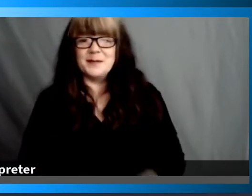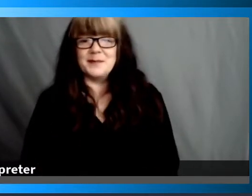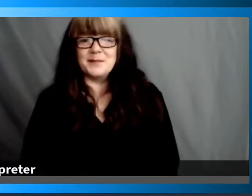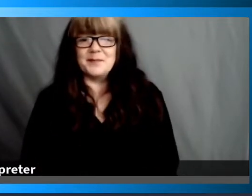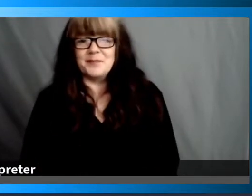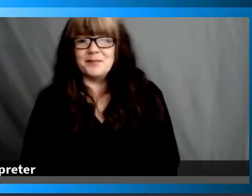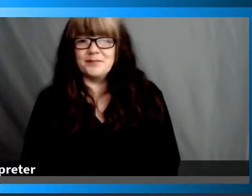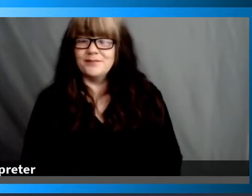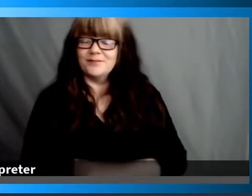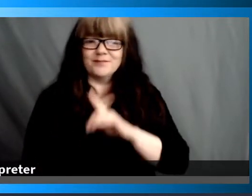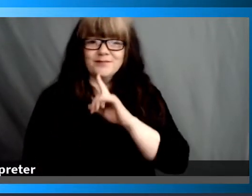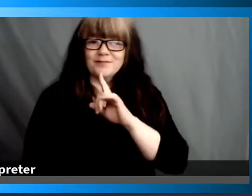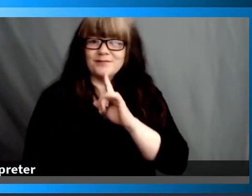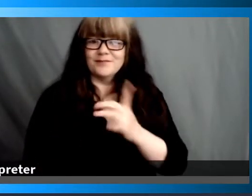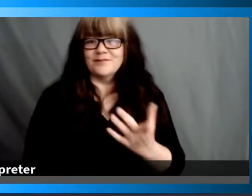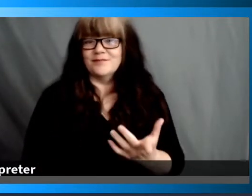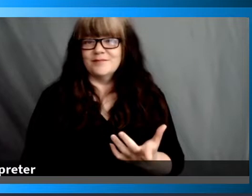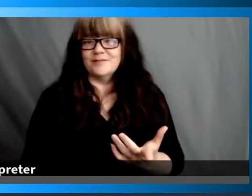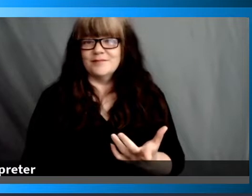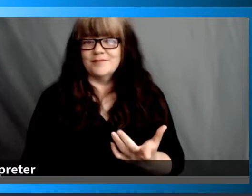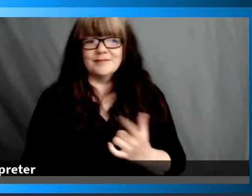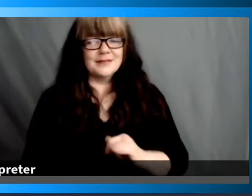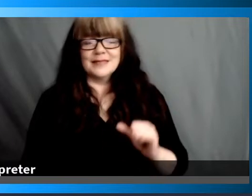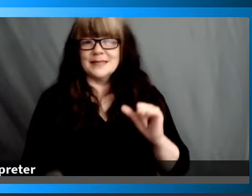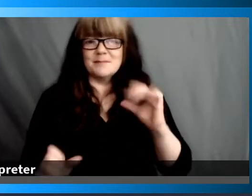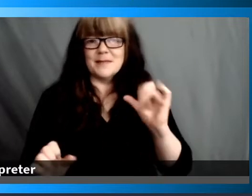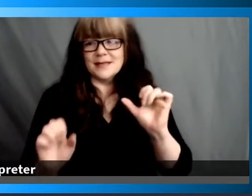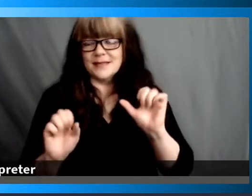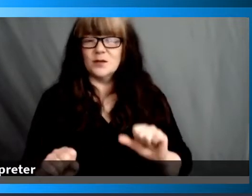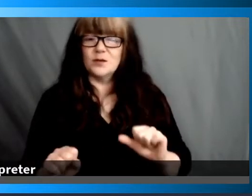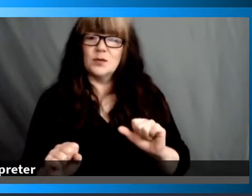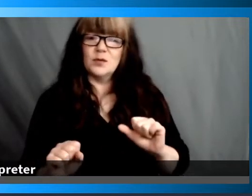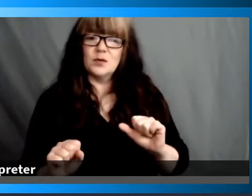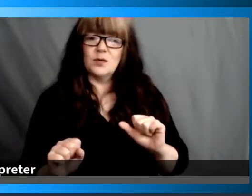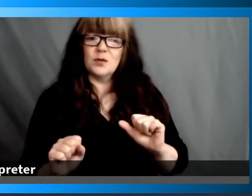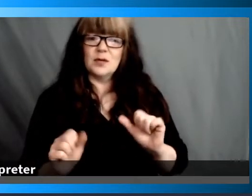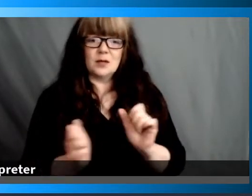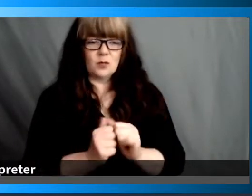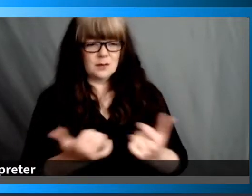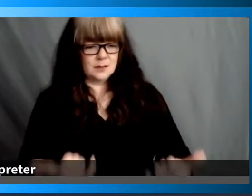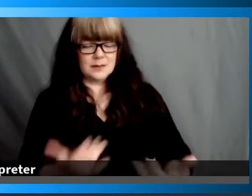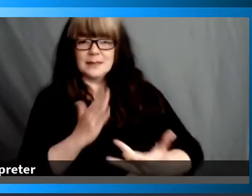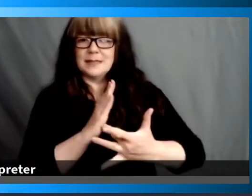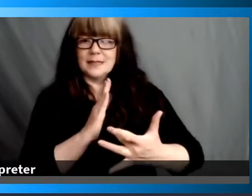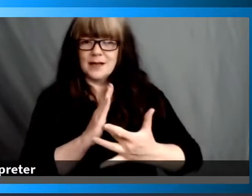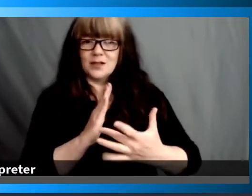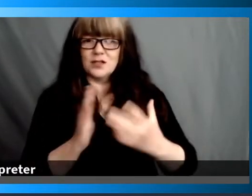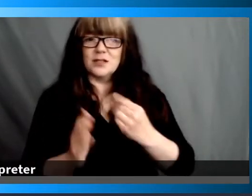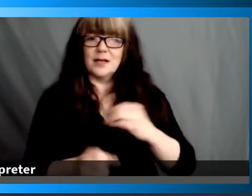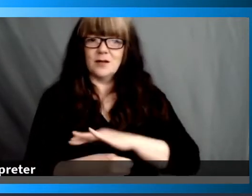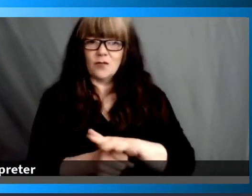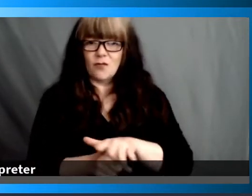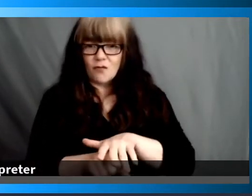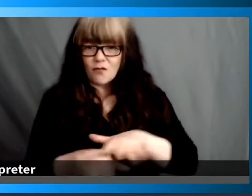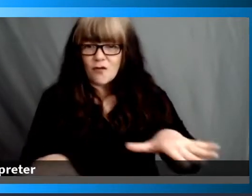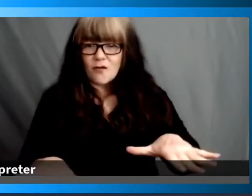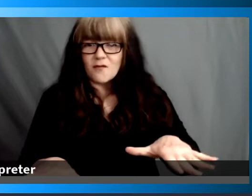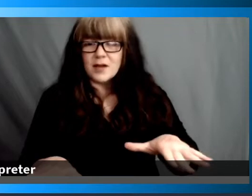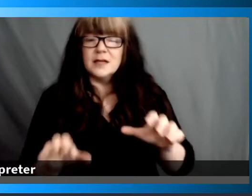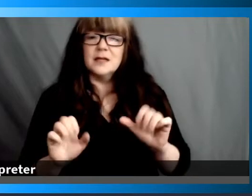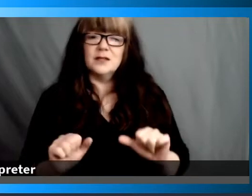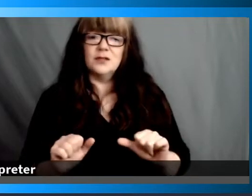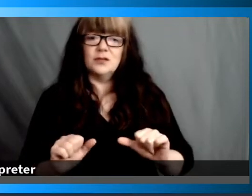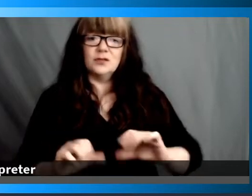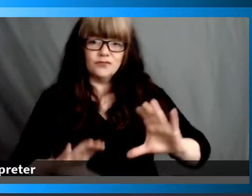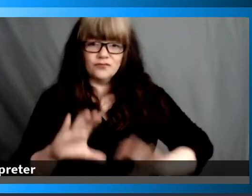It's just so amazing that you can, with this technology and how COVID is, it's just like you're talking to people